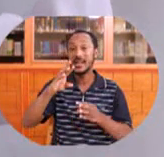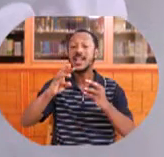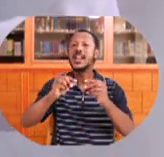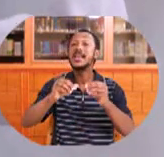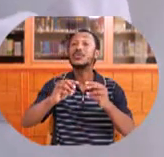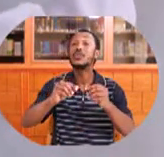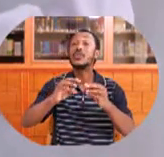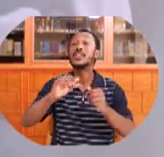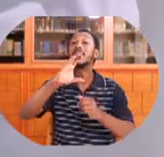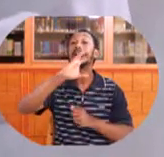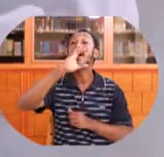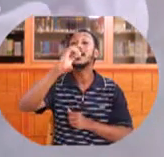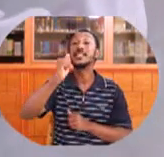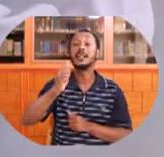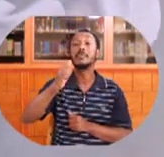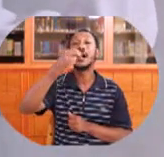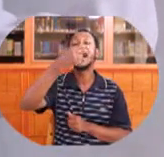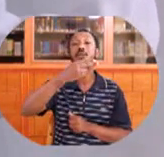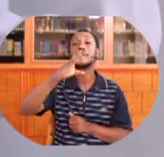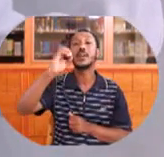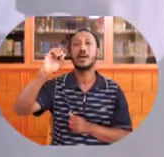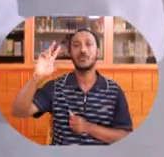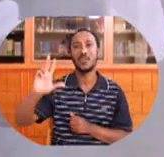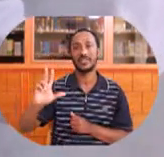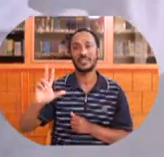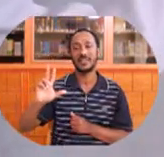calcium hydrogen carbonate